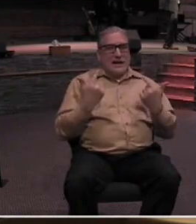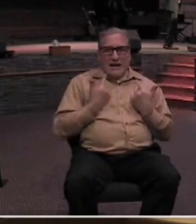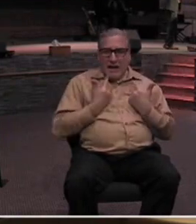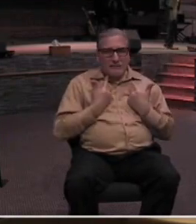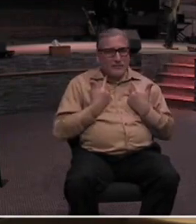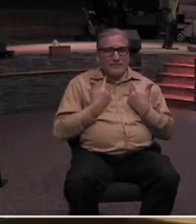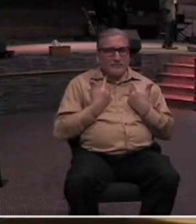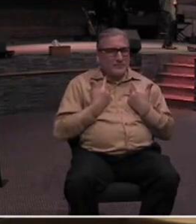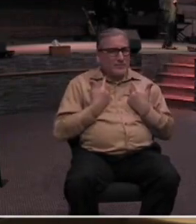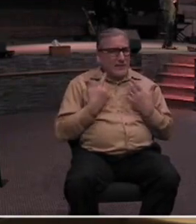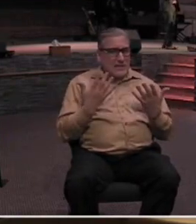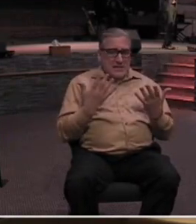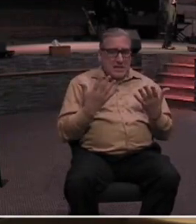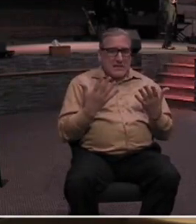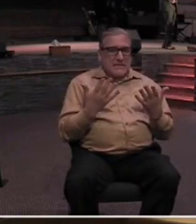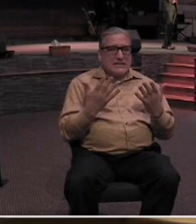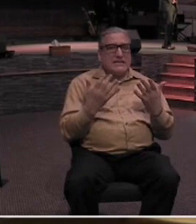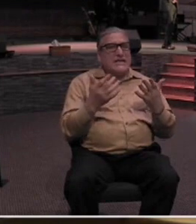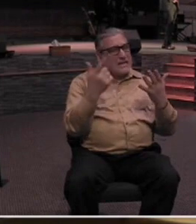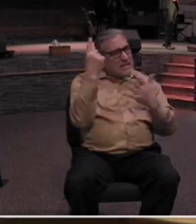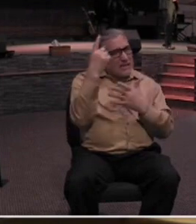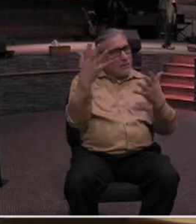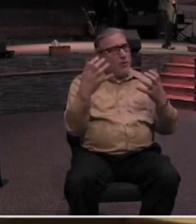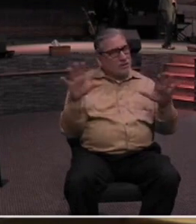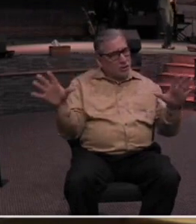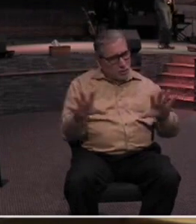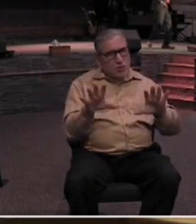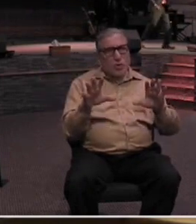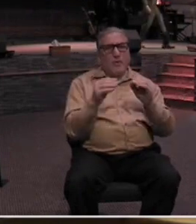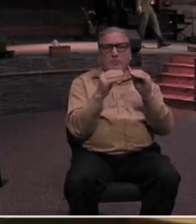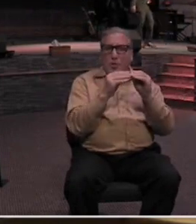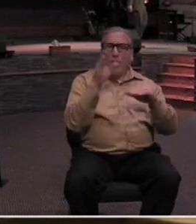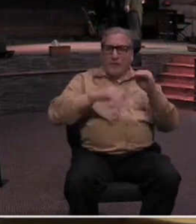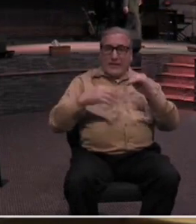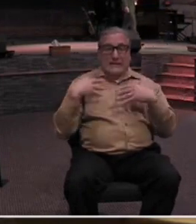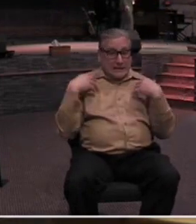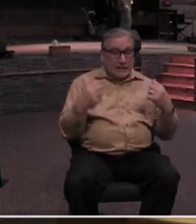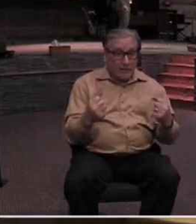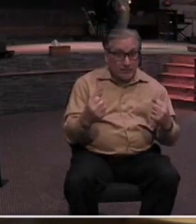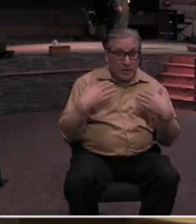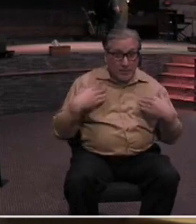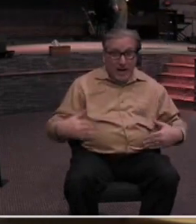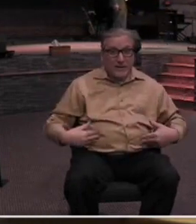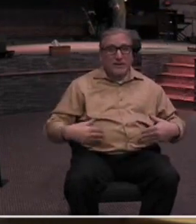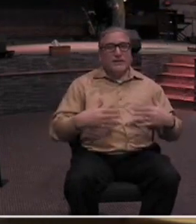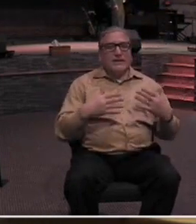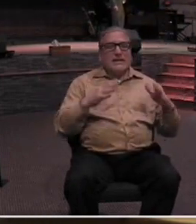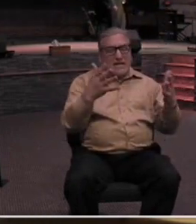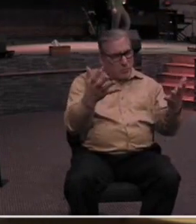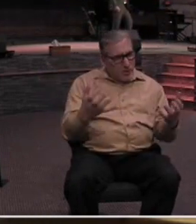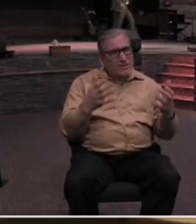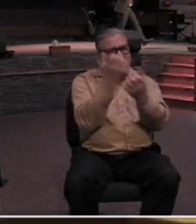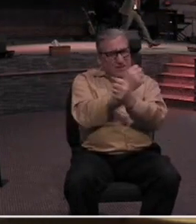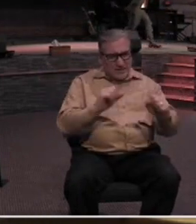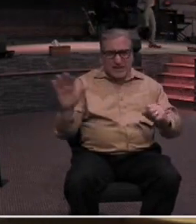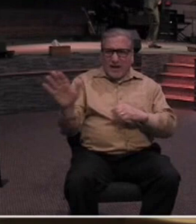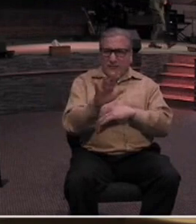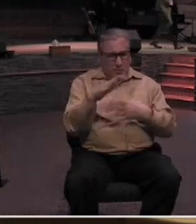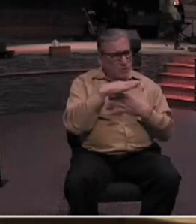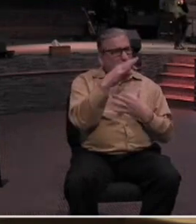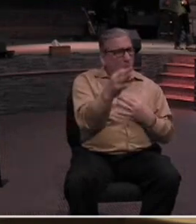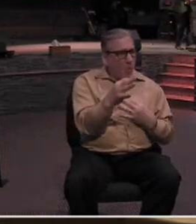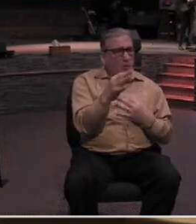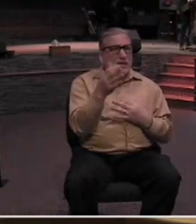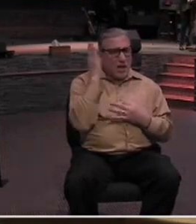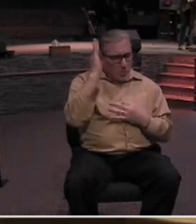more than just heal your body. He wants to do more than just heal your mind. But I come to tell somebody, the Lord wants to save your soul. He wants to fill